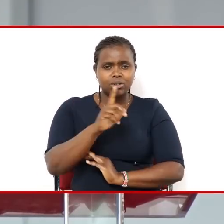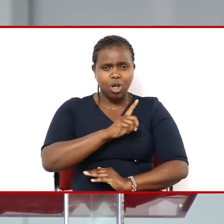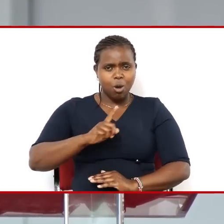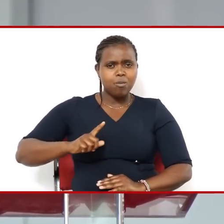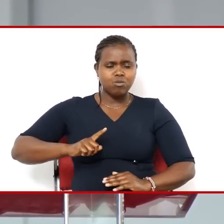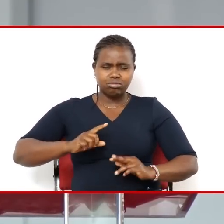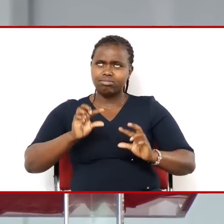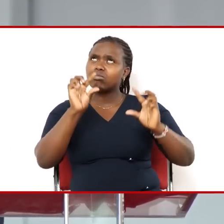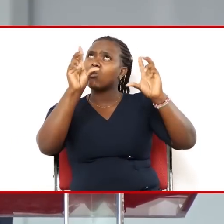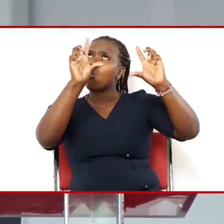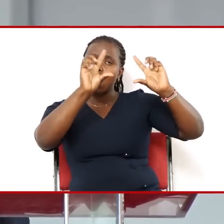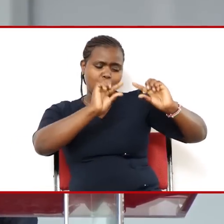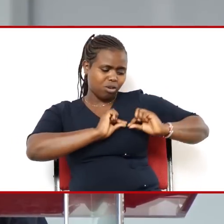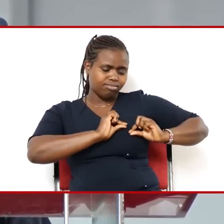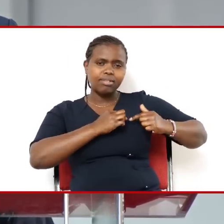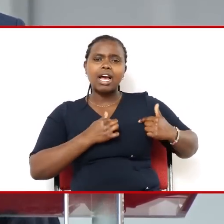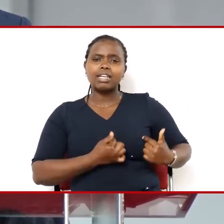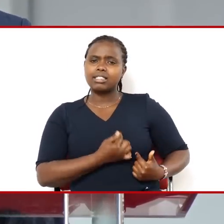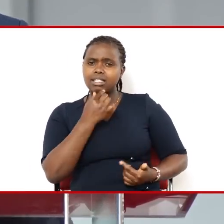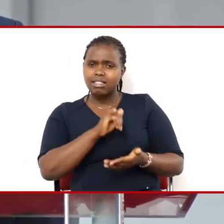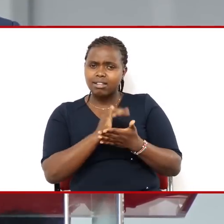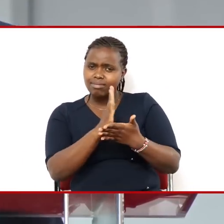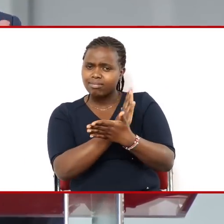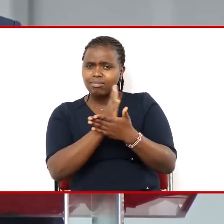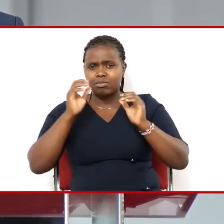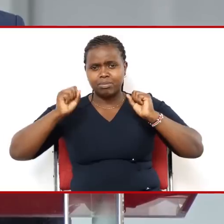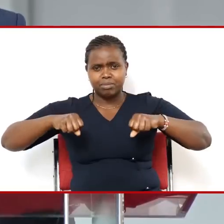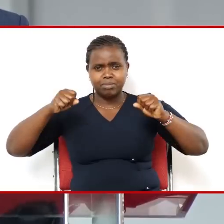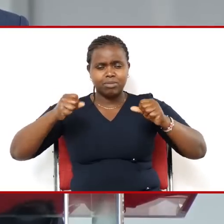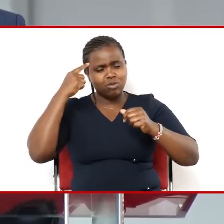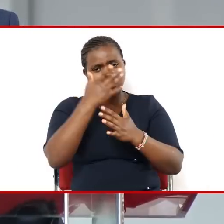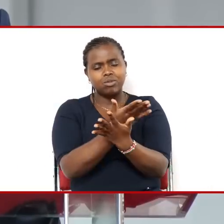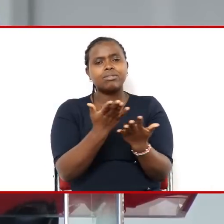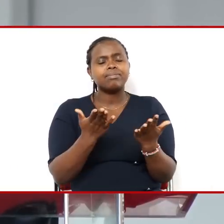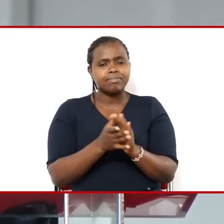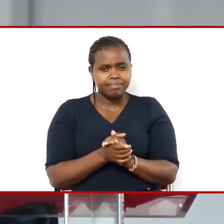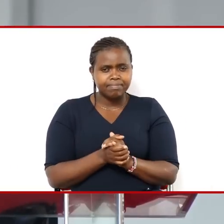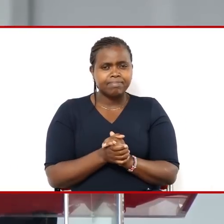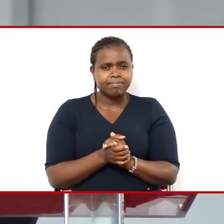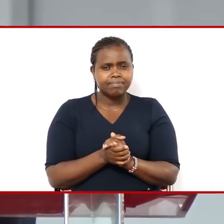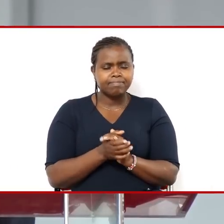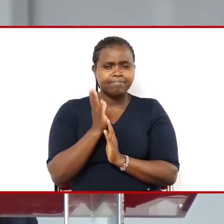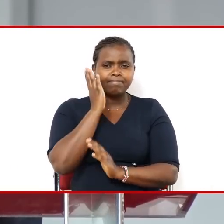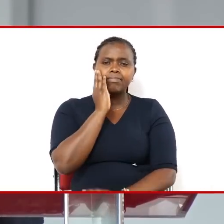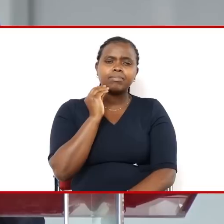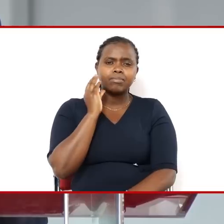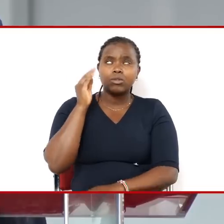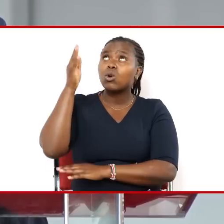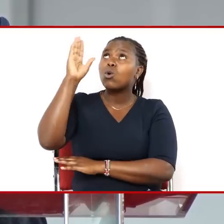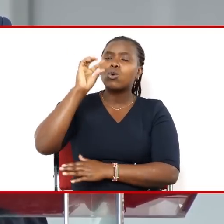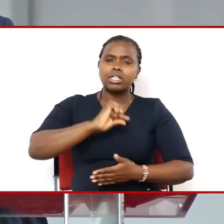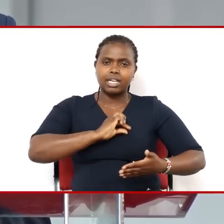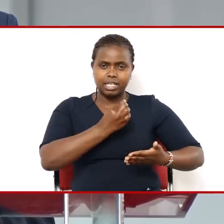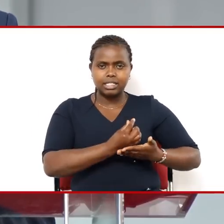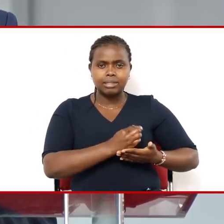laid in our heart that I will be able to share with us that it is possible for us to experience God's